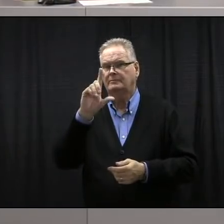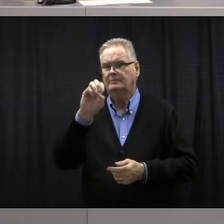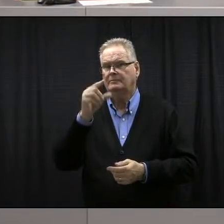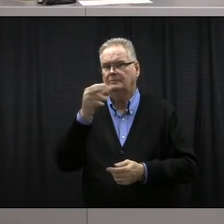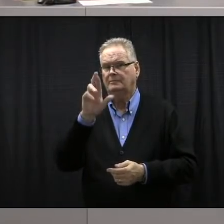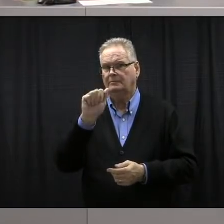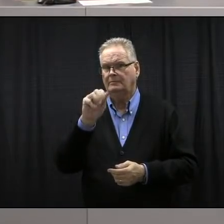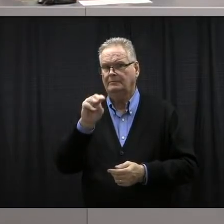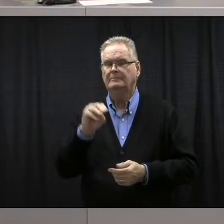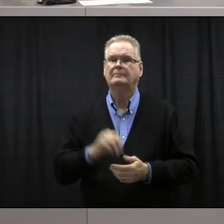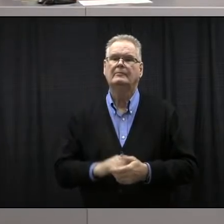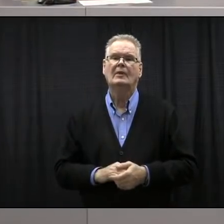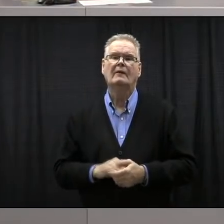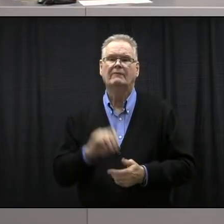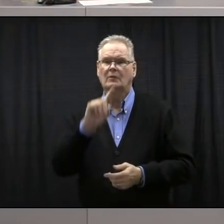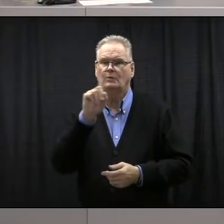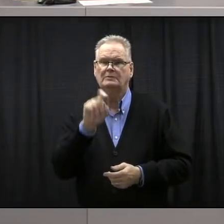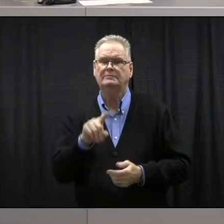Hi, good afternoon.